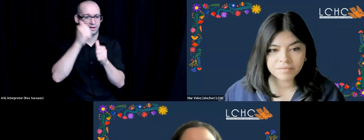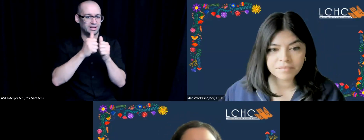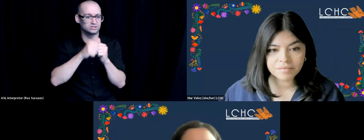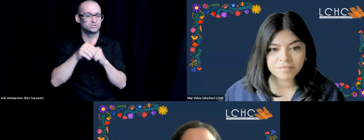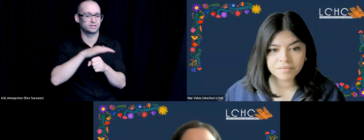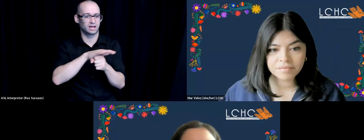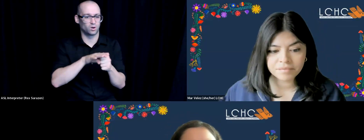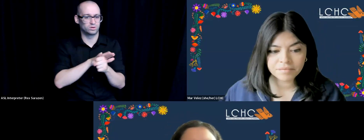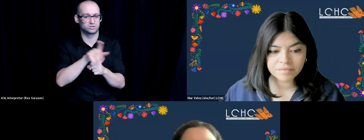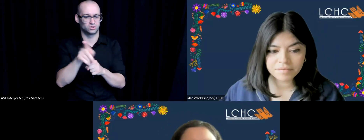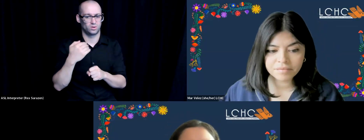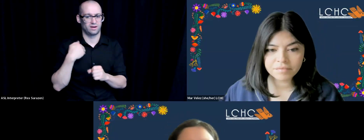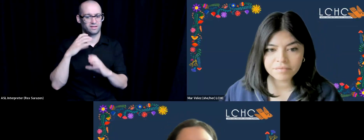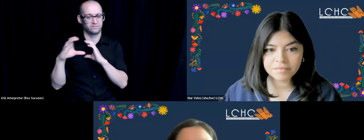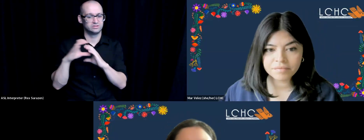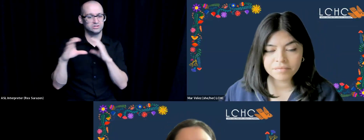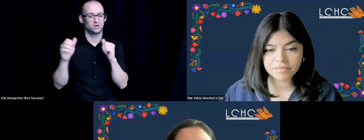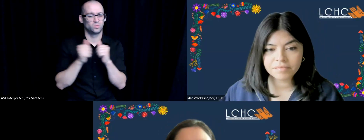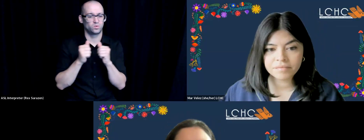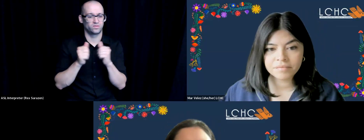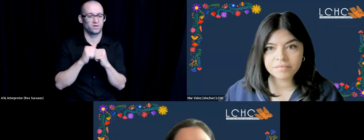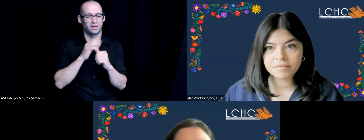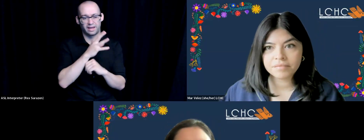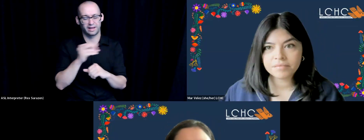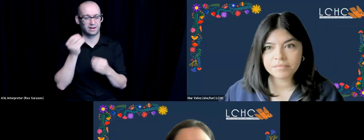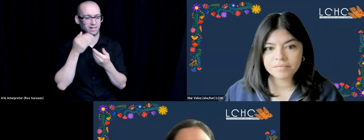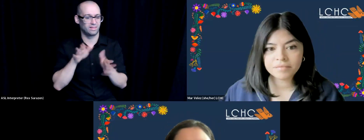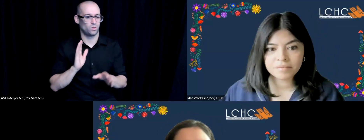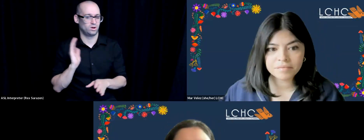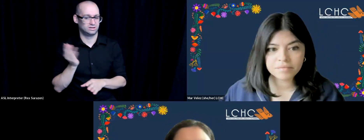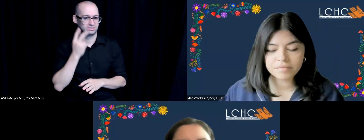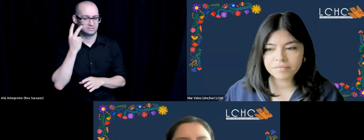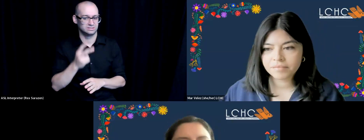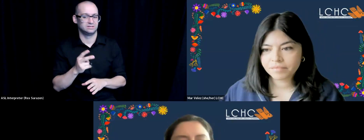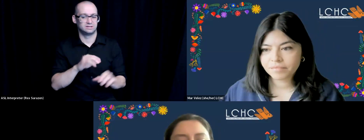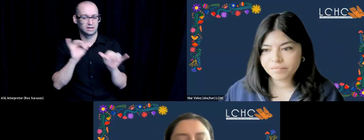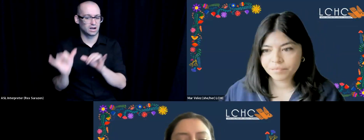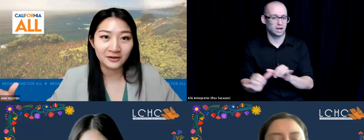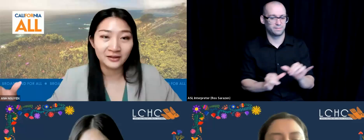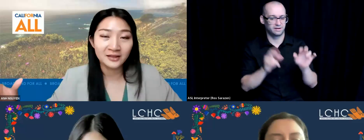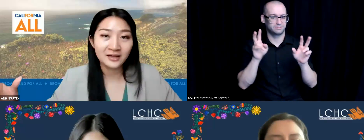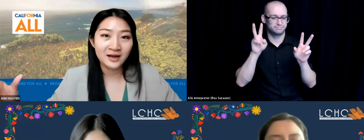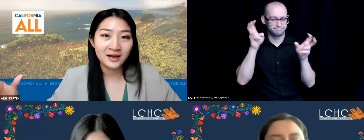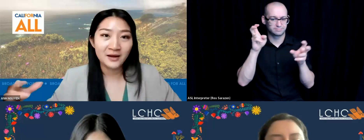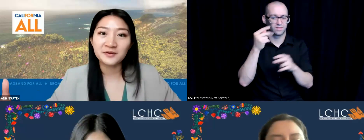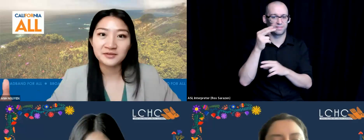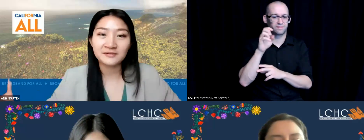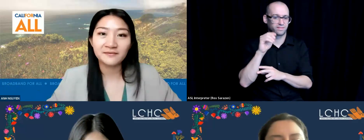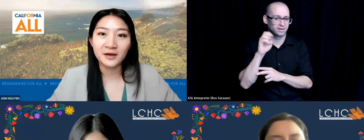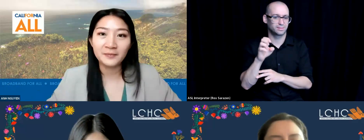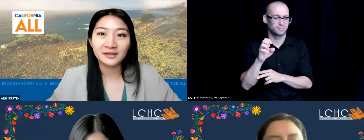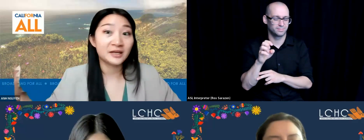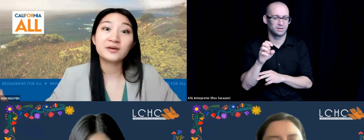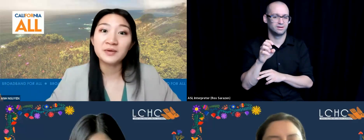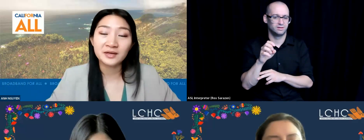had conversation with, but also allowing us to see the common themes, right? Like the ties together all and the experience